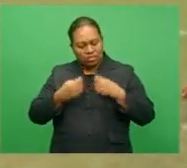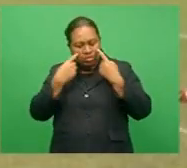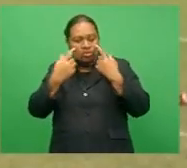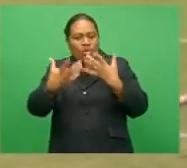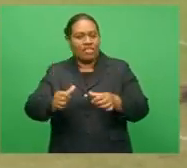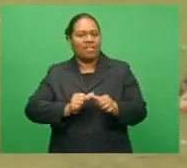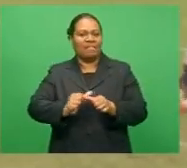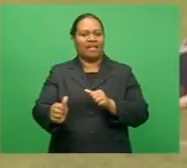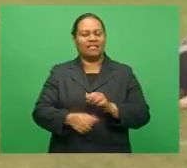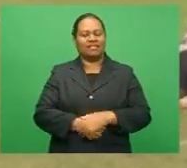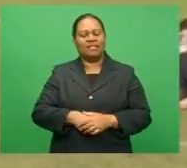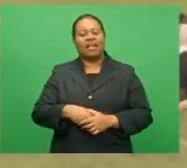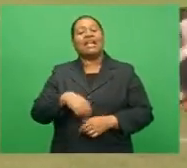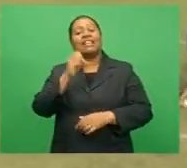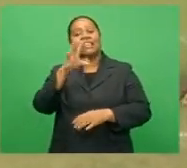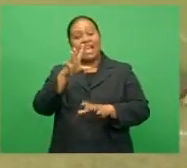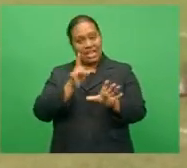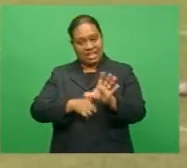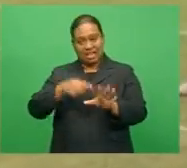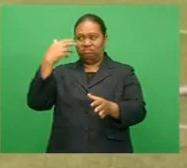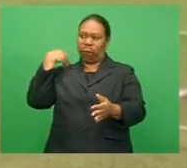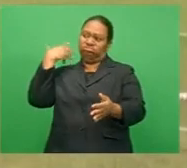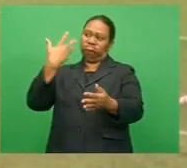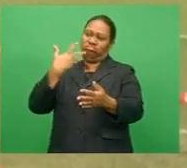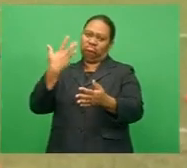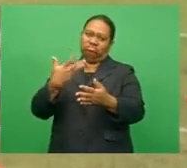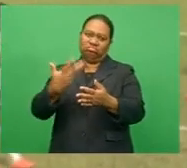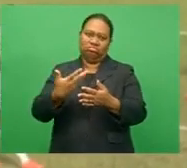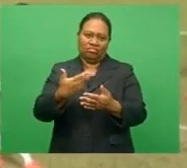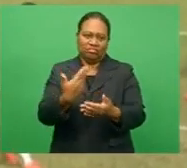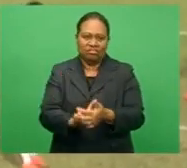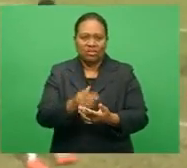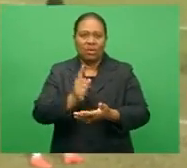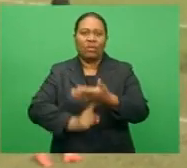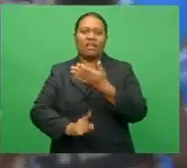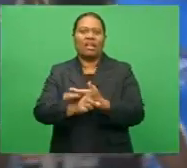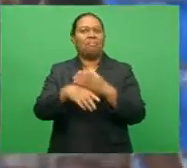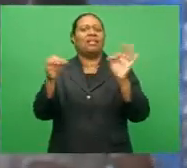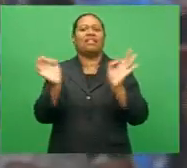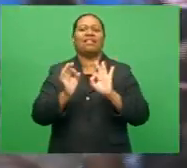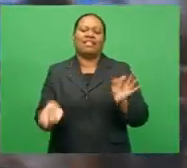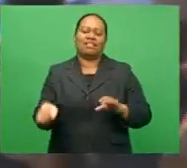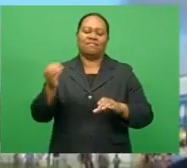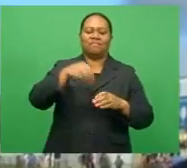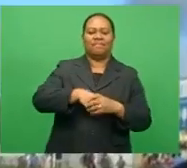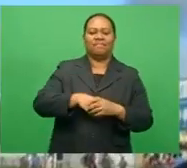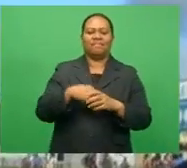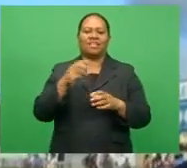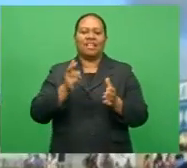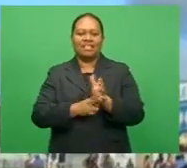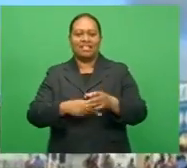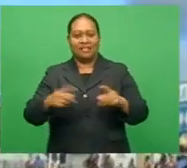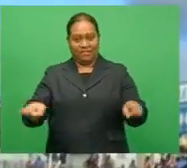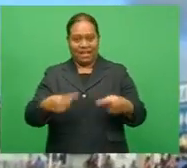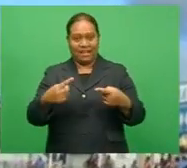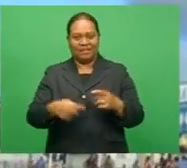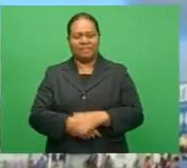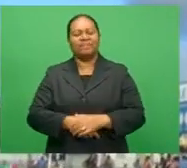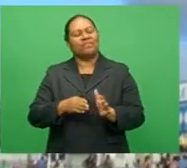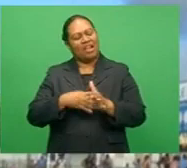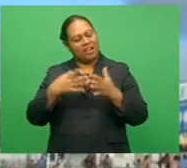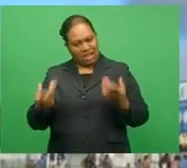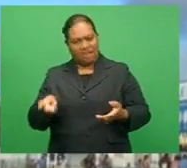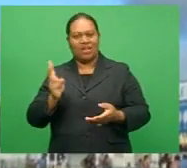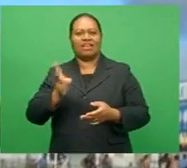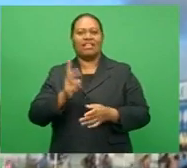was telling them it's been 10 years since we last to take out the local comp back in 2010. So for them, they have to create their